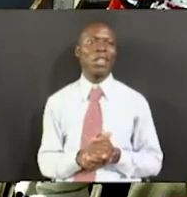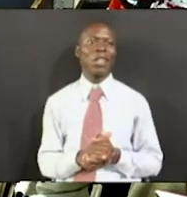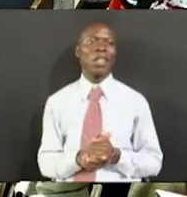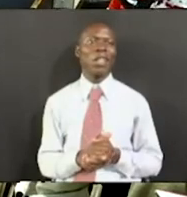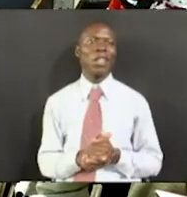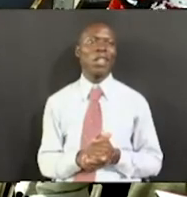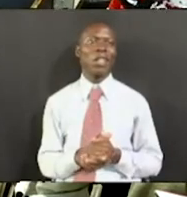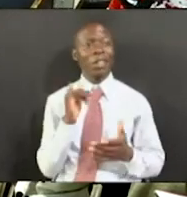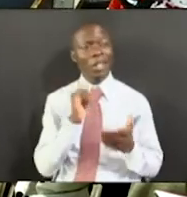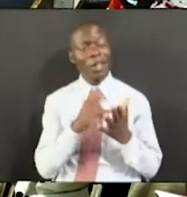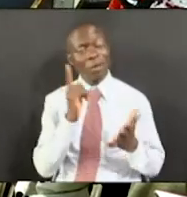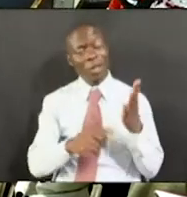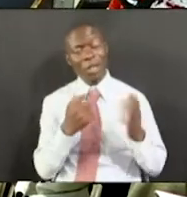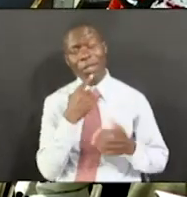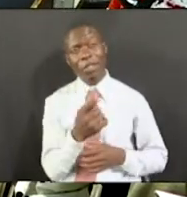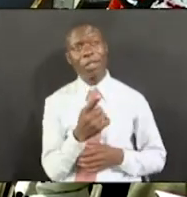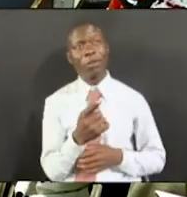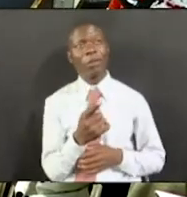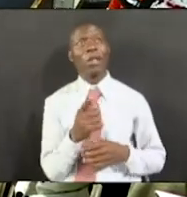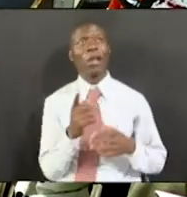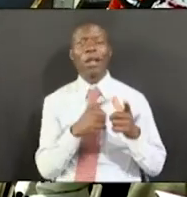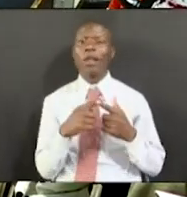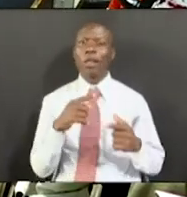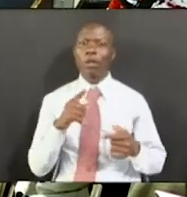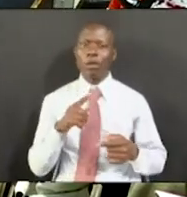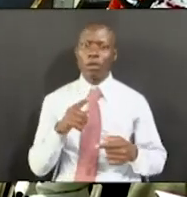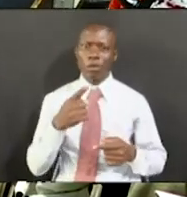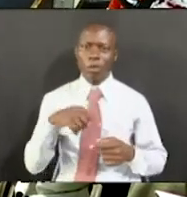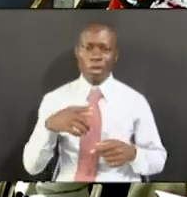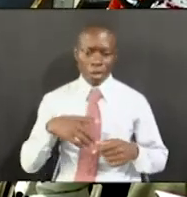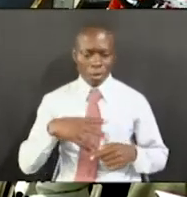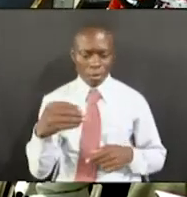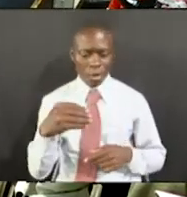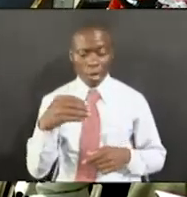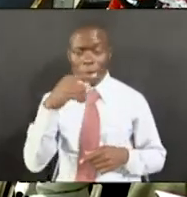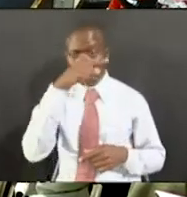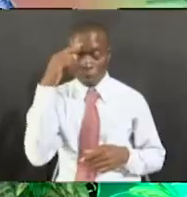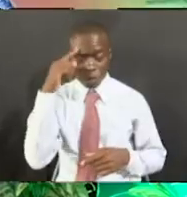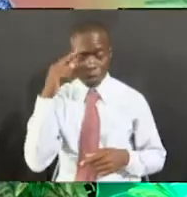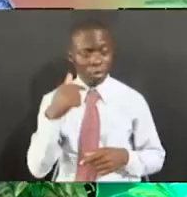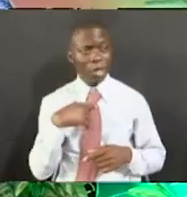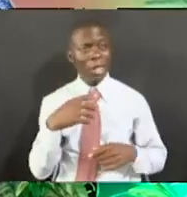That's what I said. And we went. And because I was genuine.